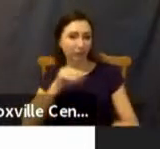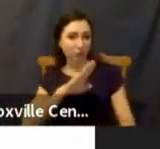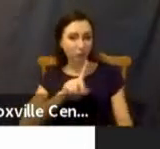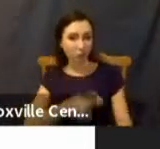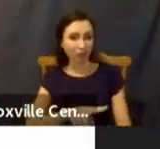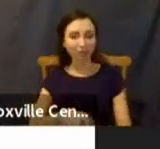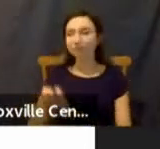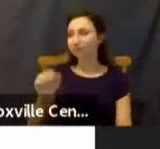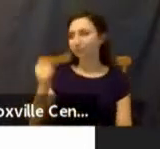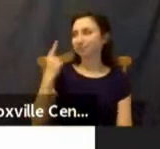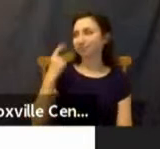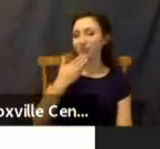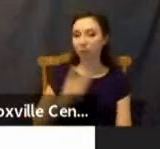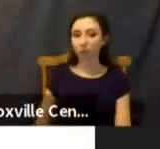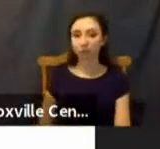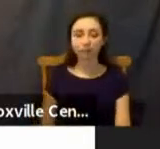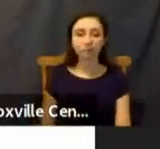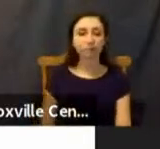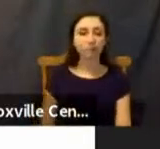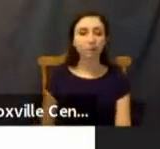Got it.